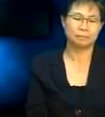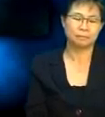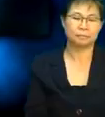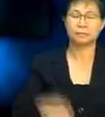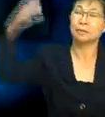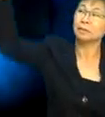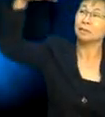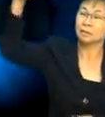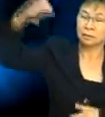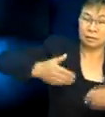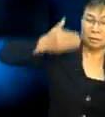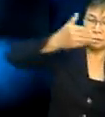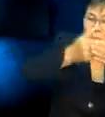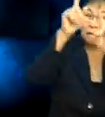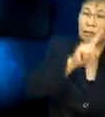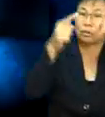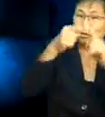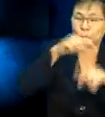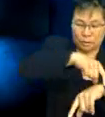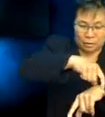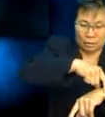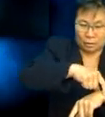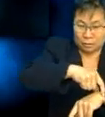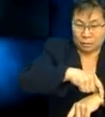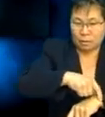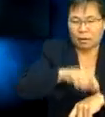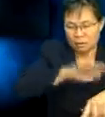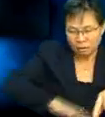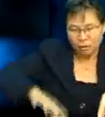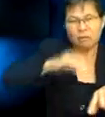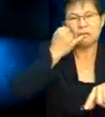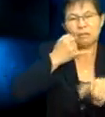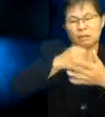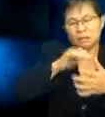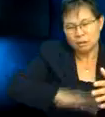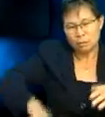The sun is the nearest star to the Earth. It is approximately